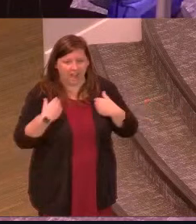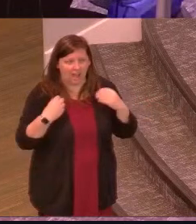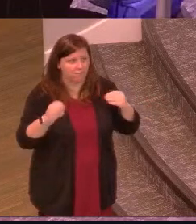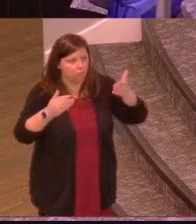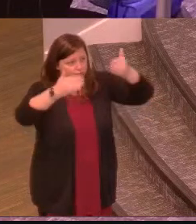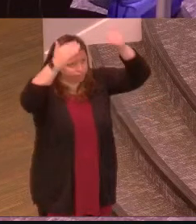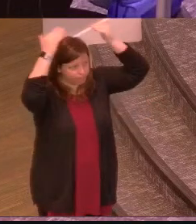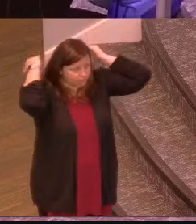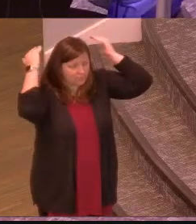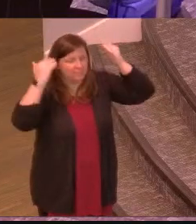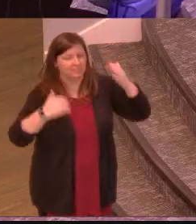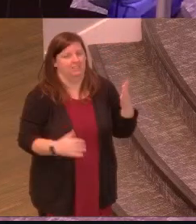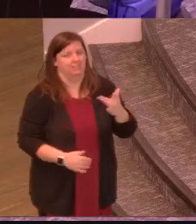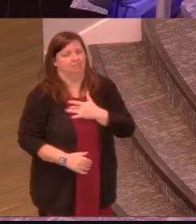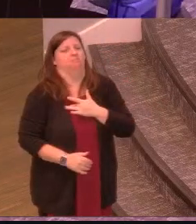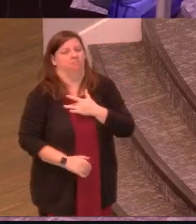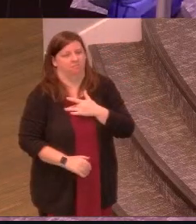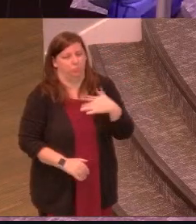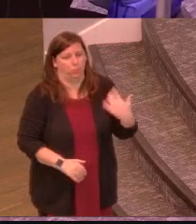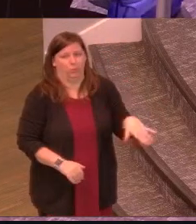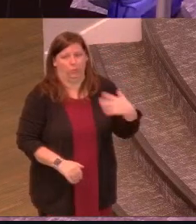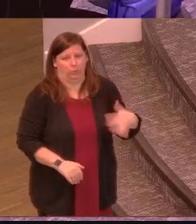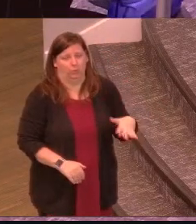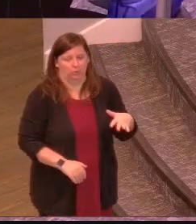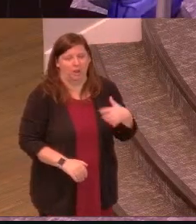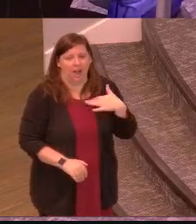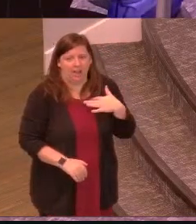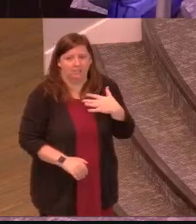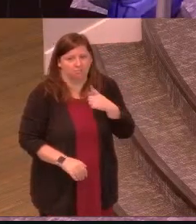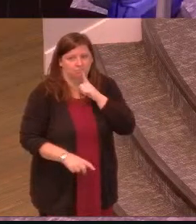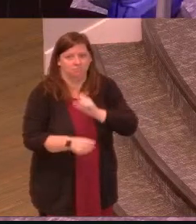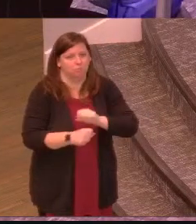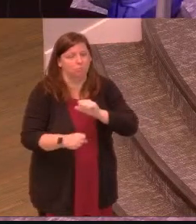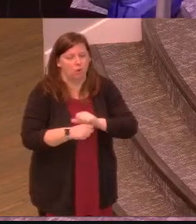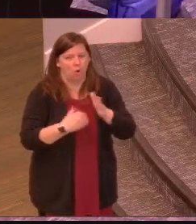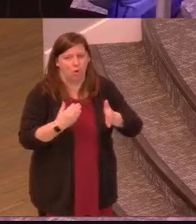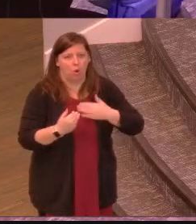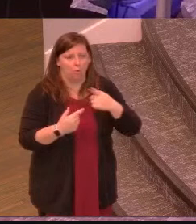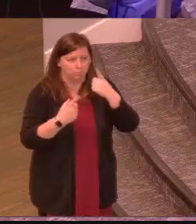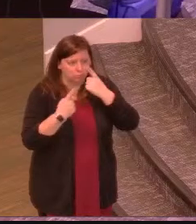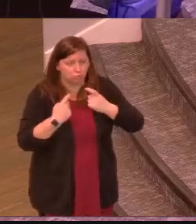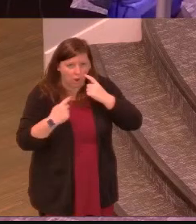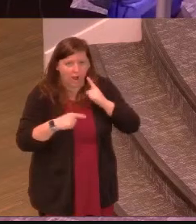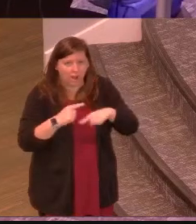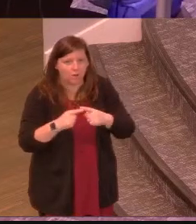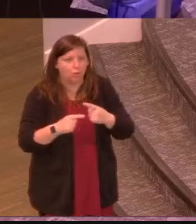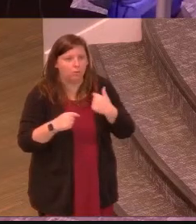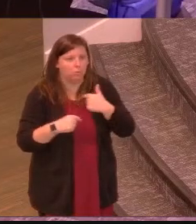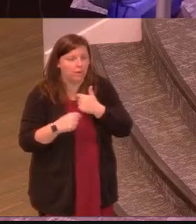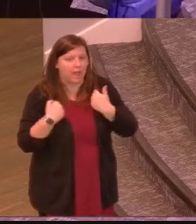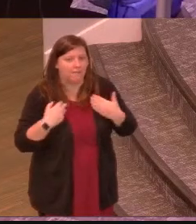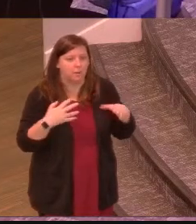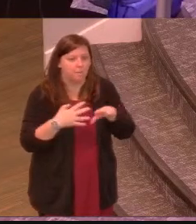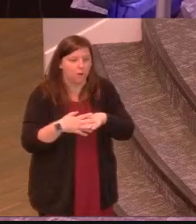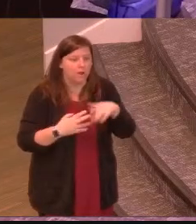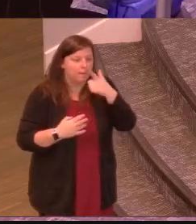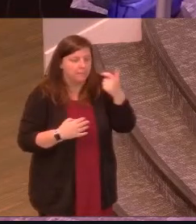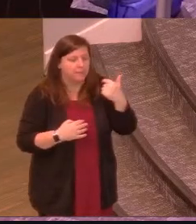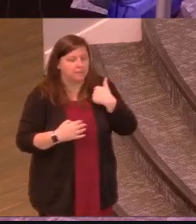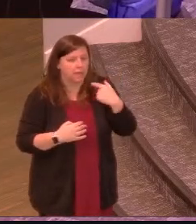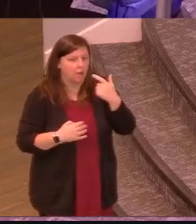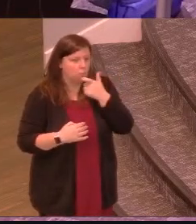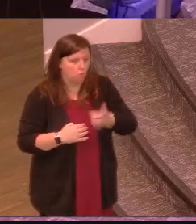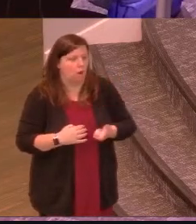cry every time we have no school for that reason, because I watch those parents have to be out of the shelter with those